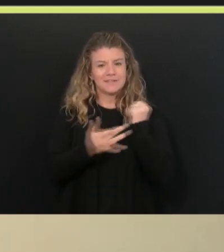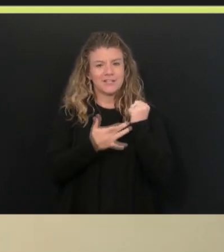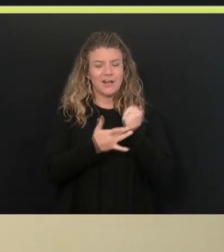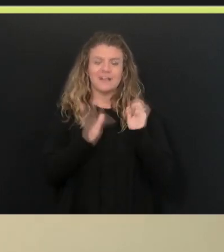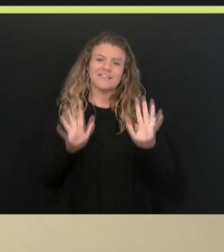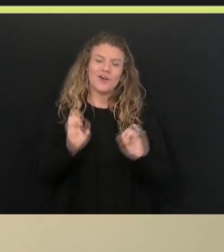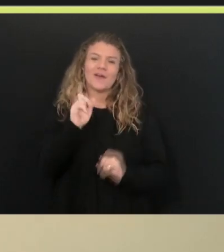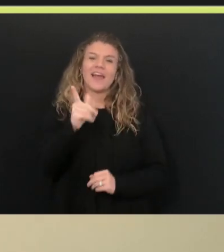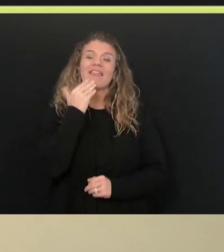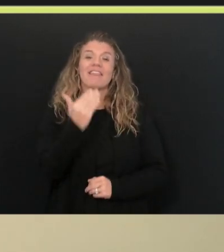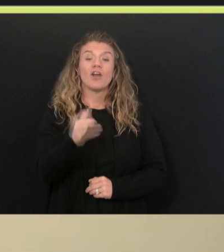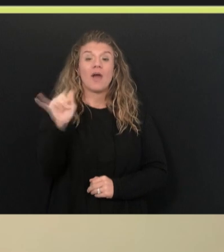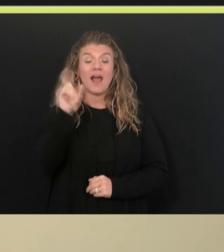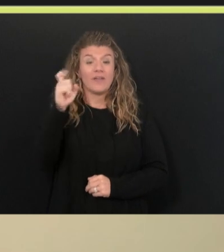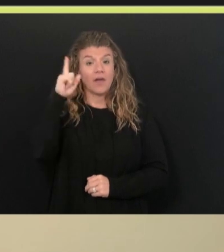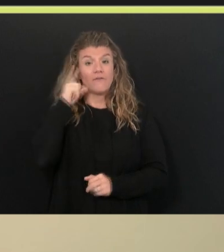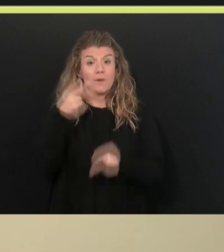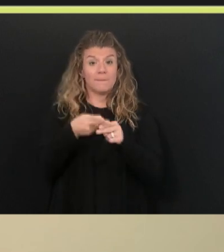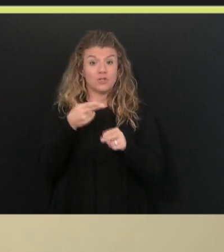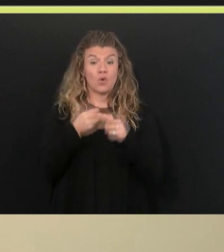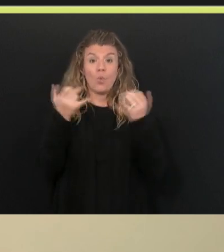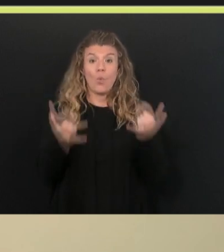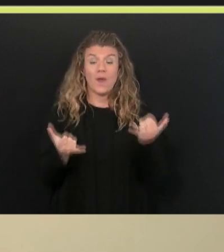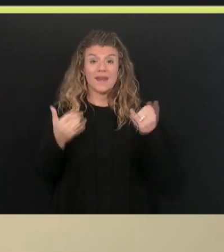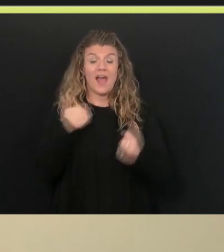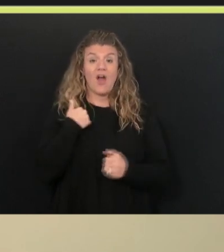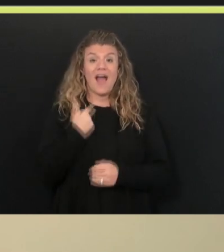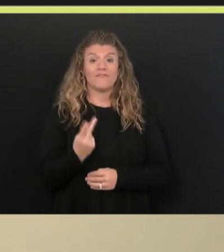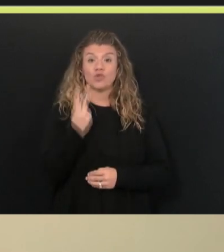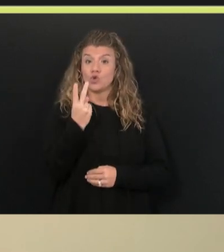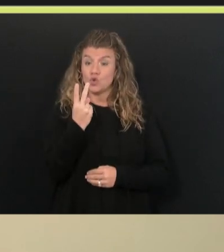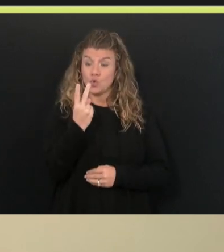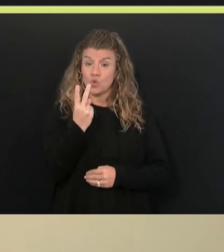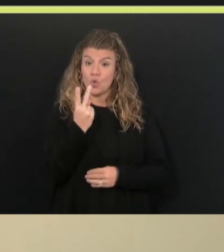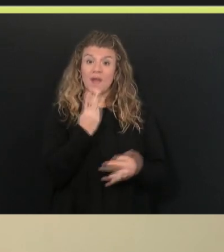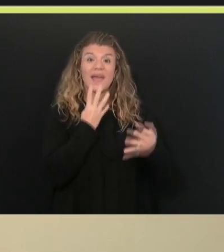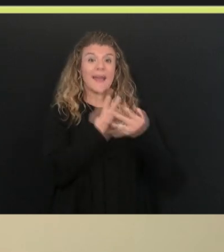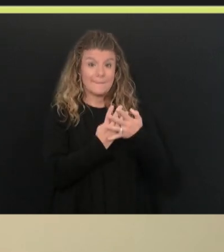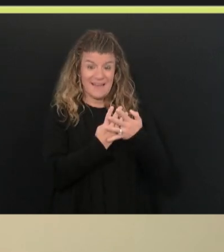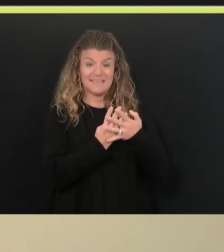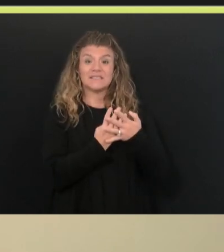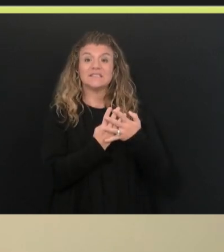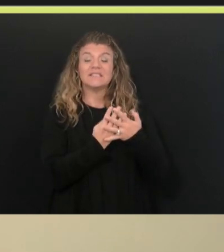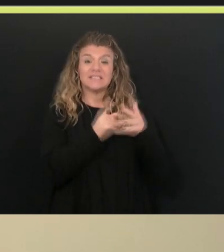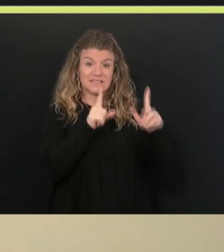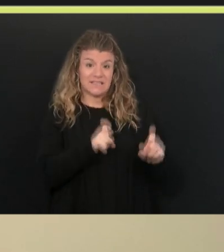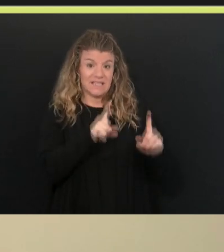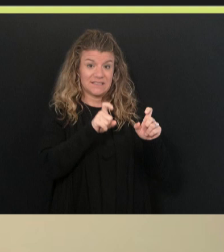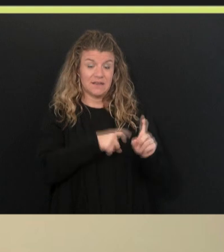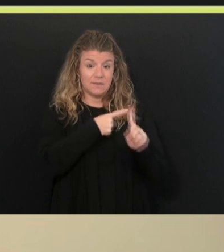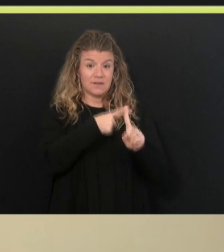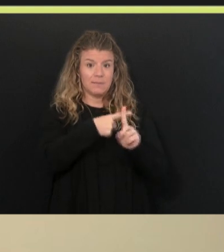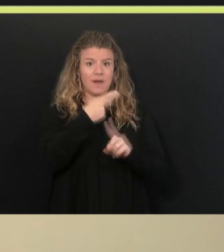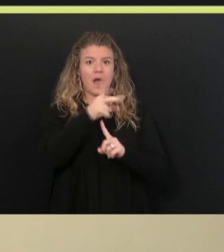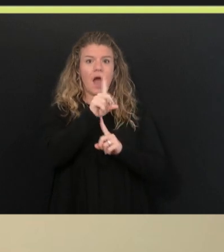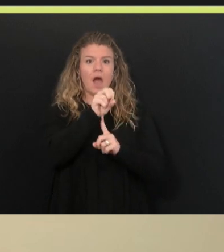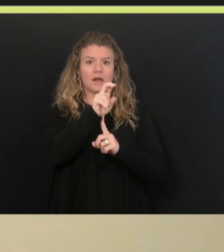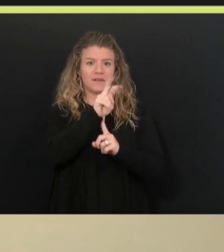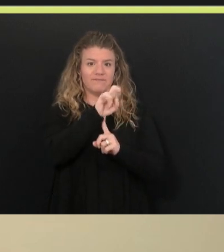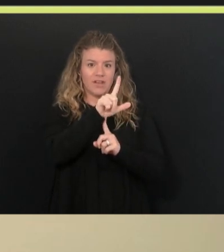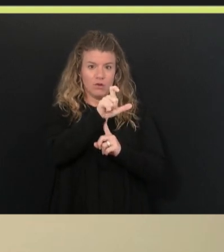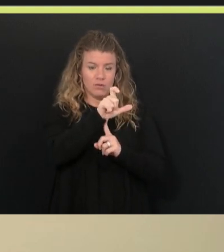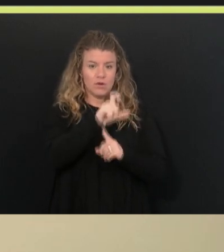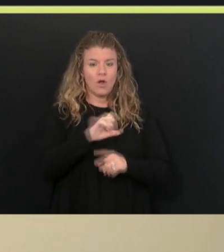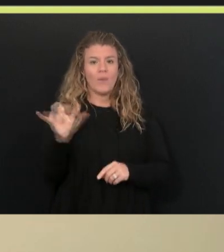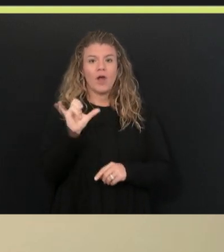Thank you. As the governor mentioned, we now have 2 inmates who have tested positive at Huttonsville, and as well,